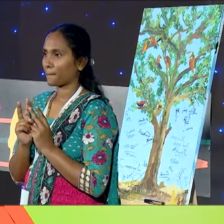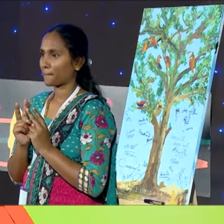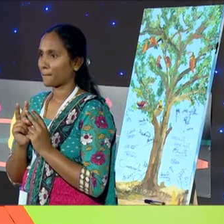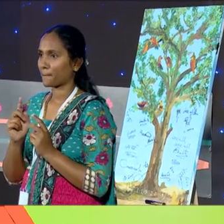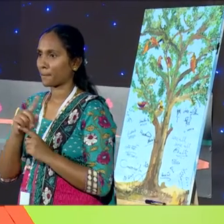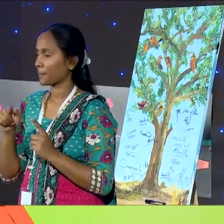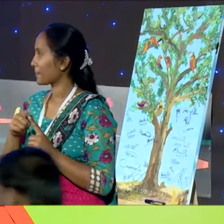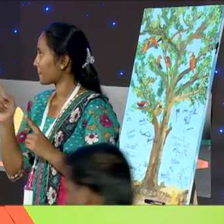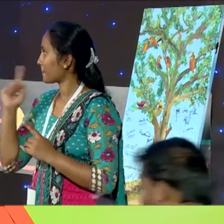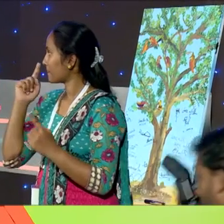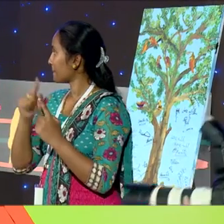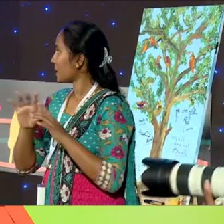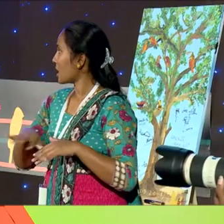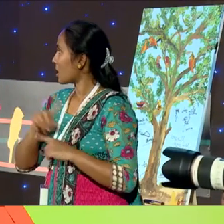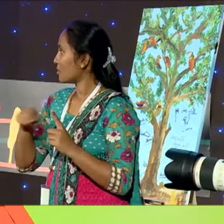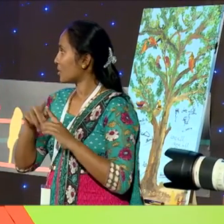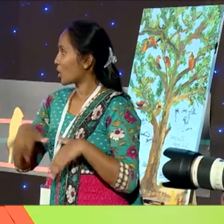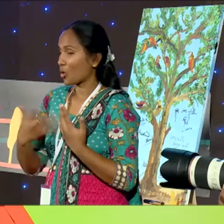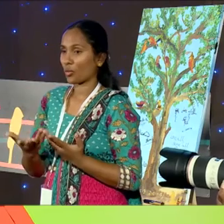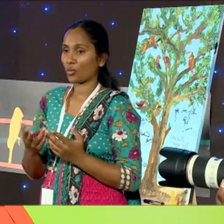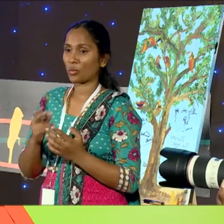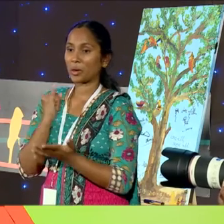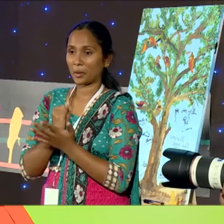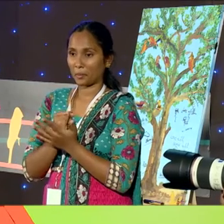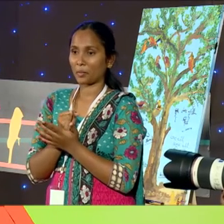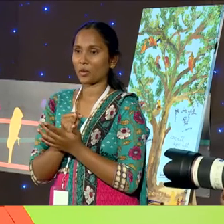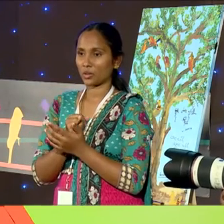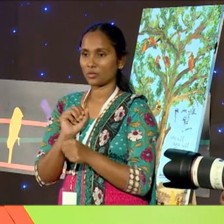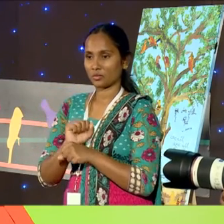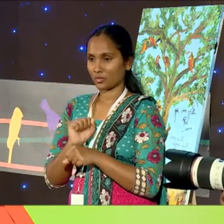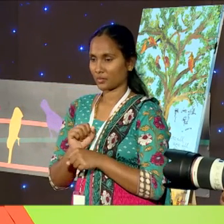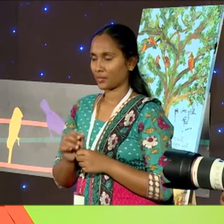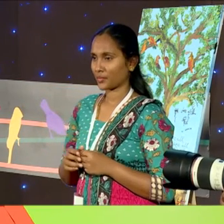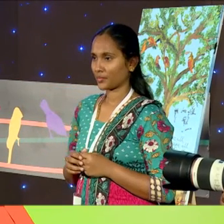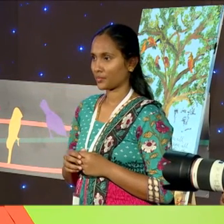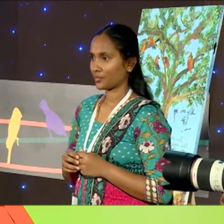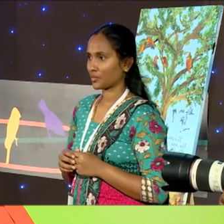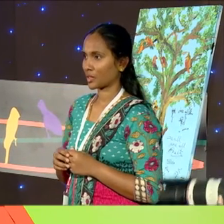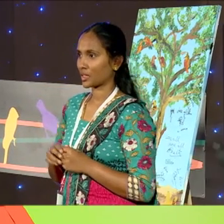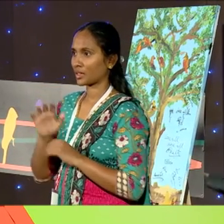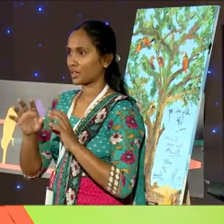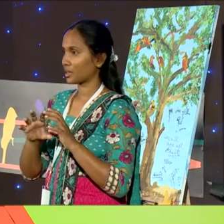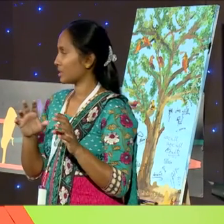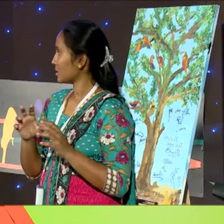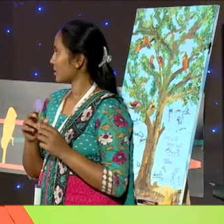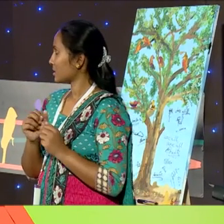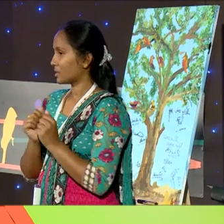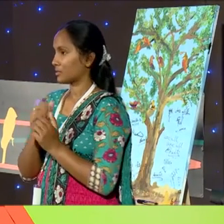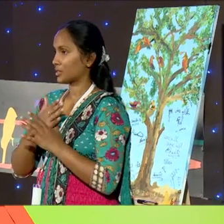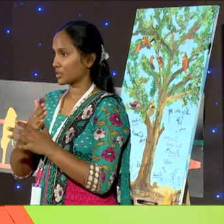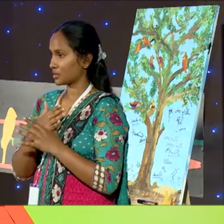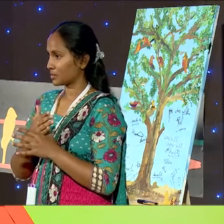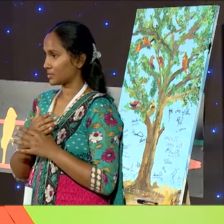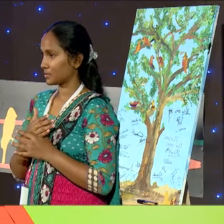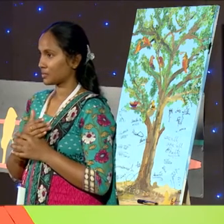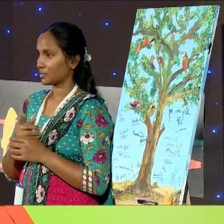adults about how precious and important the oceans were, and that the tigers of the oceans were the sharks, and